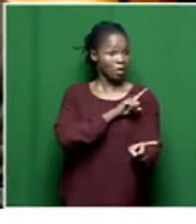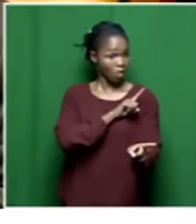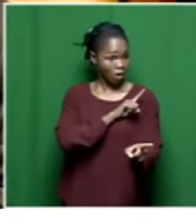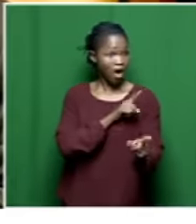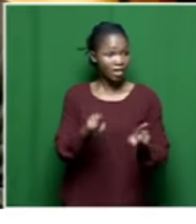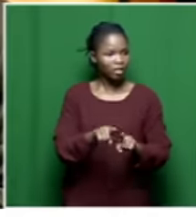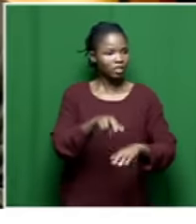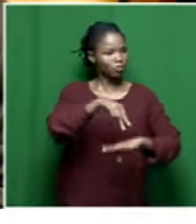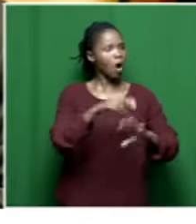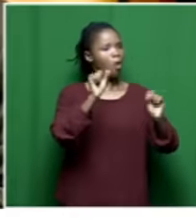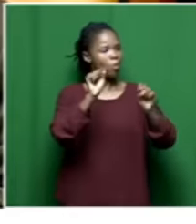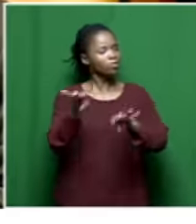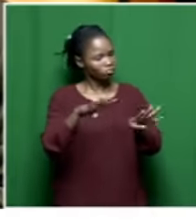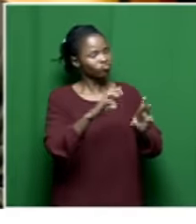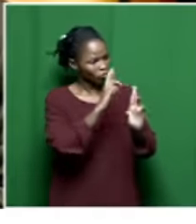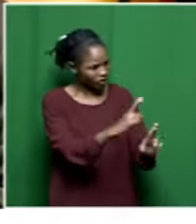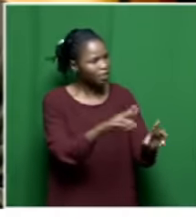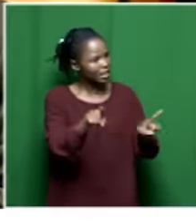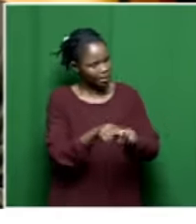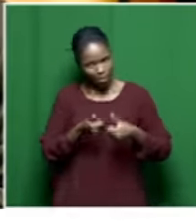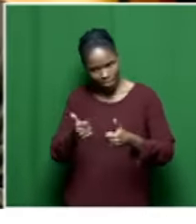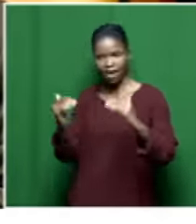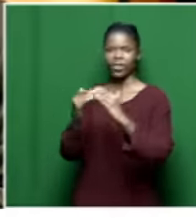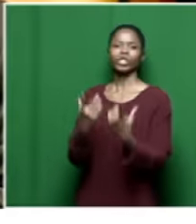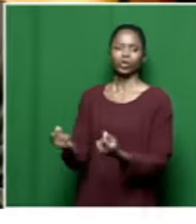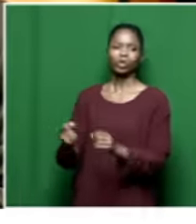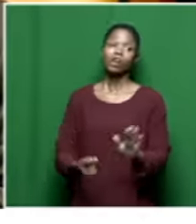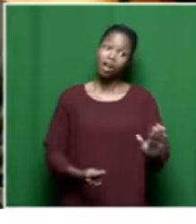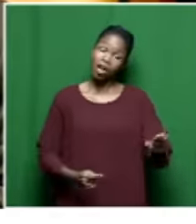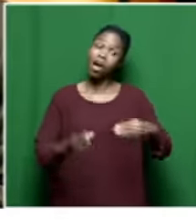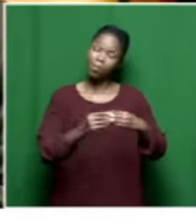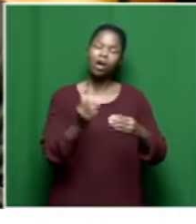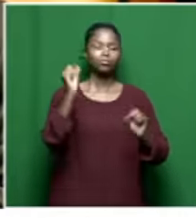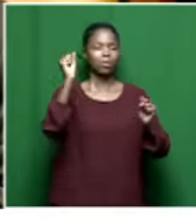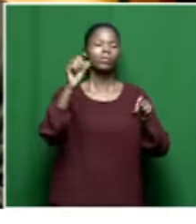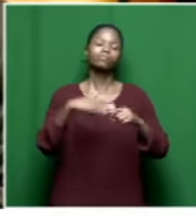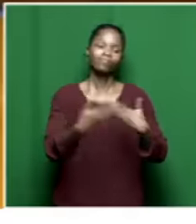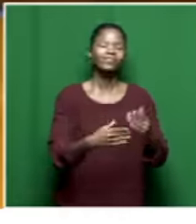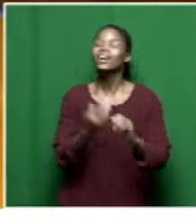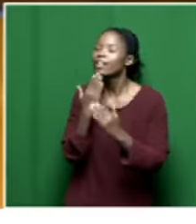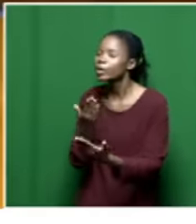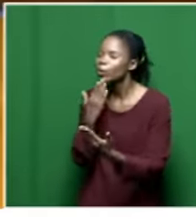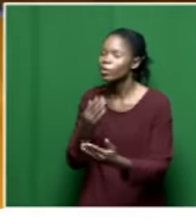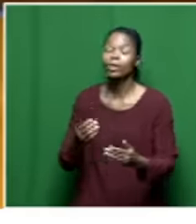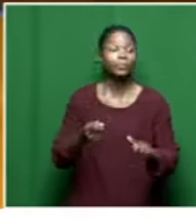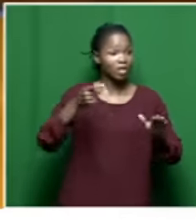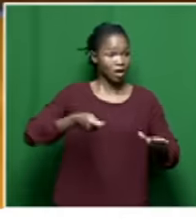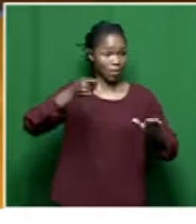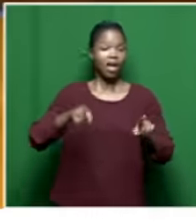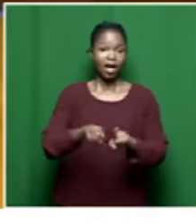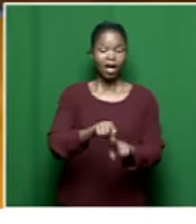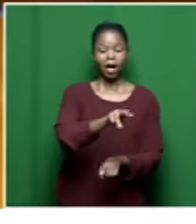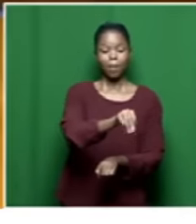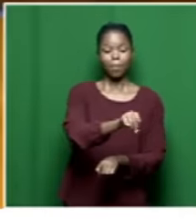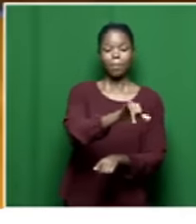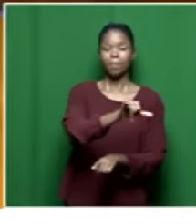when you stood, people allowed you to say your piece. Honorable Mulder, please continue. Yes, thank you, ma'am. Honorable Speaker, we should just be